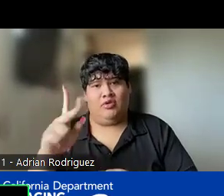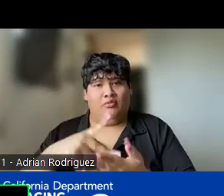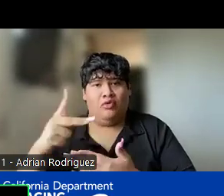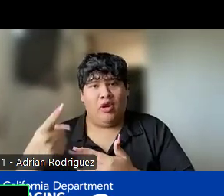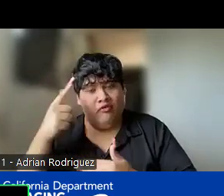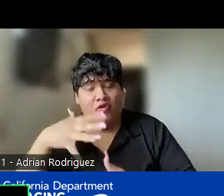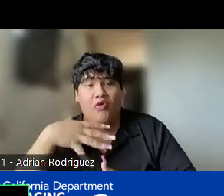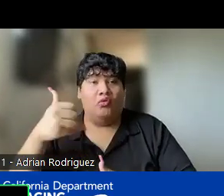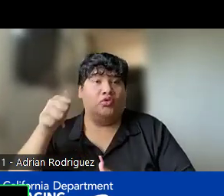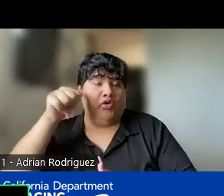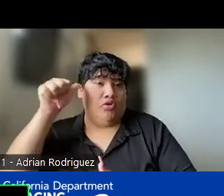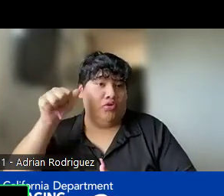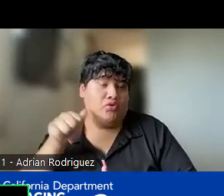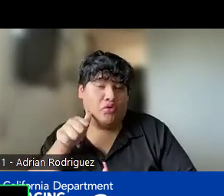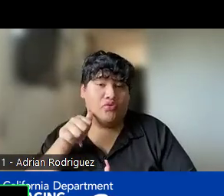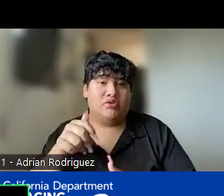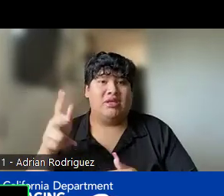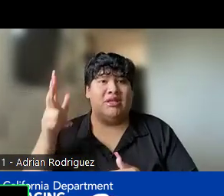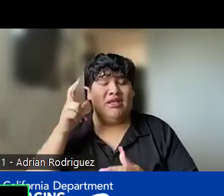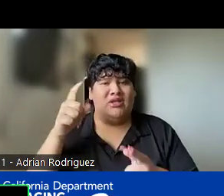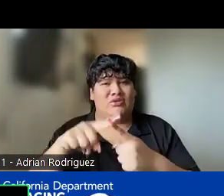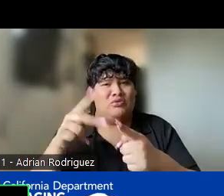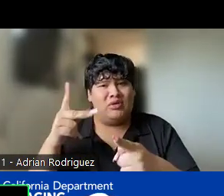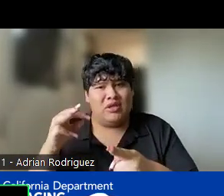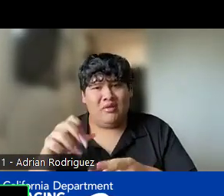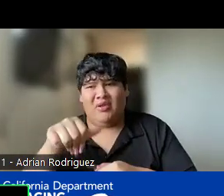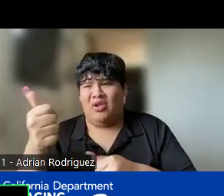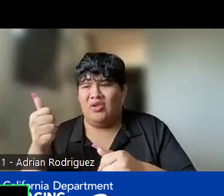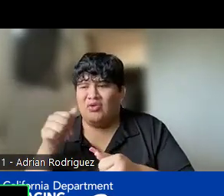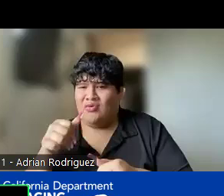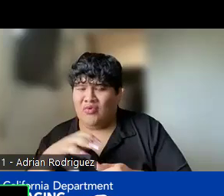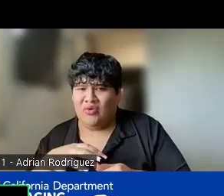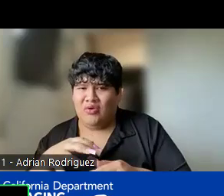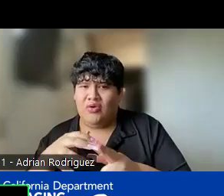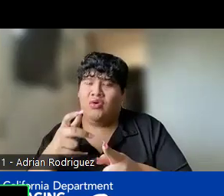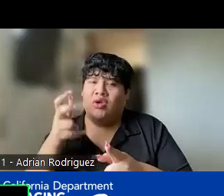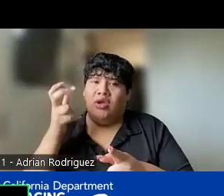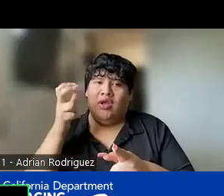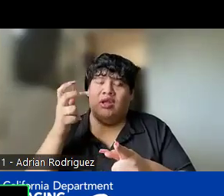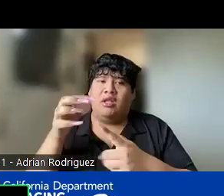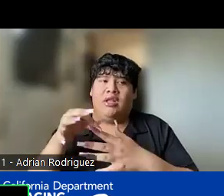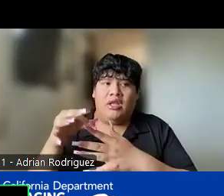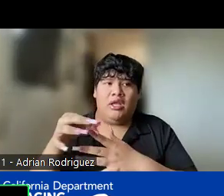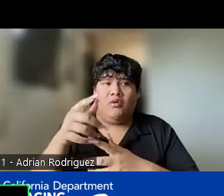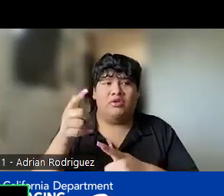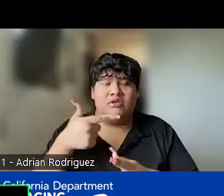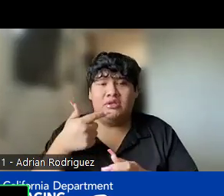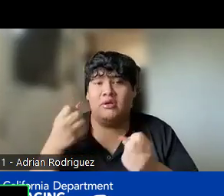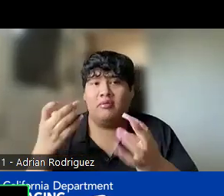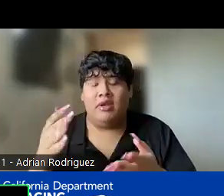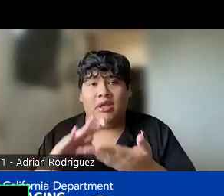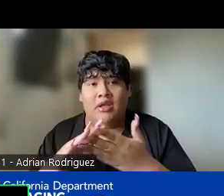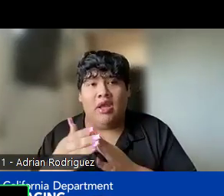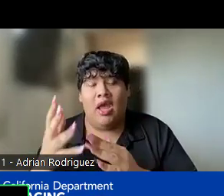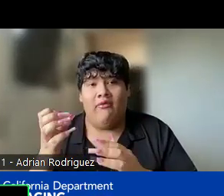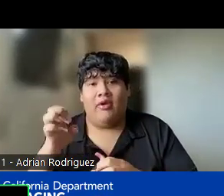older adults. And listening to Kim and then one of the other gals who was talking, that theme where she had said that many counties have embraced